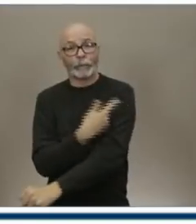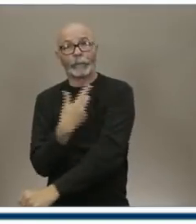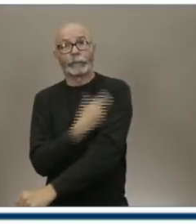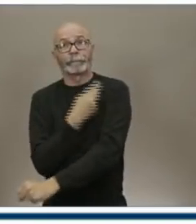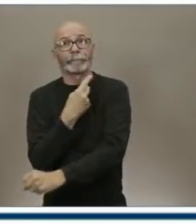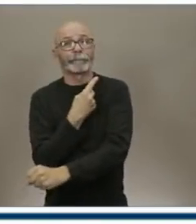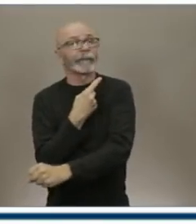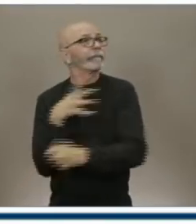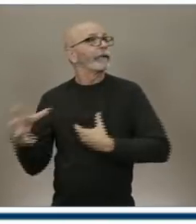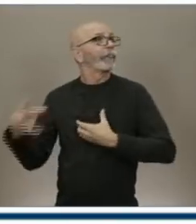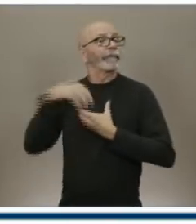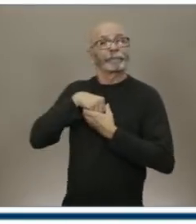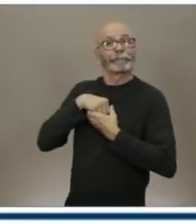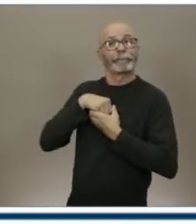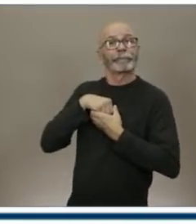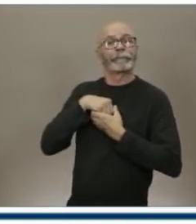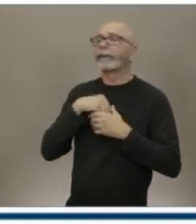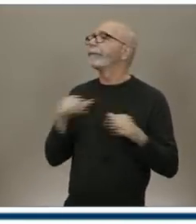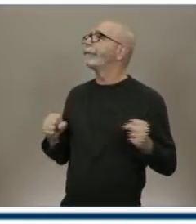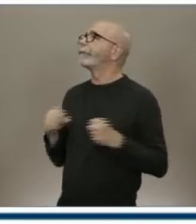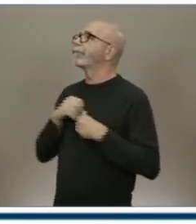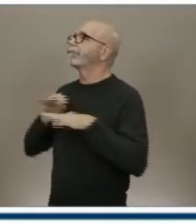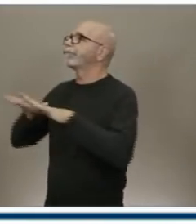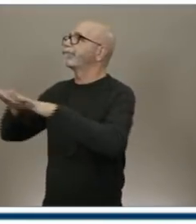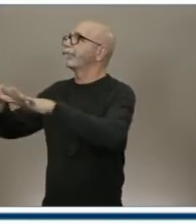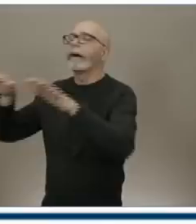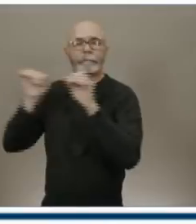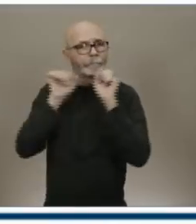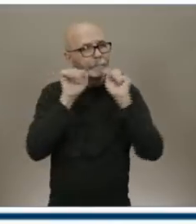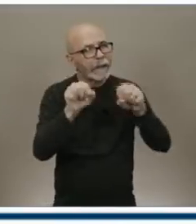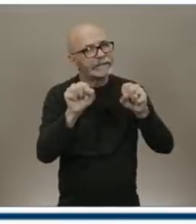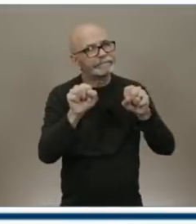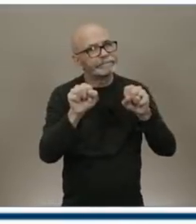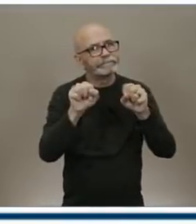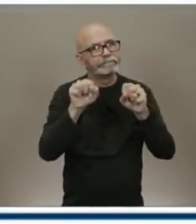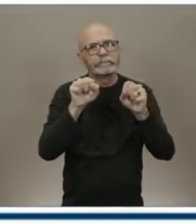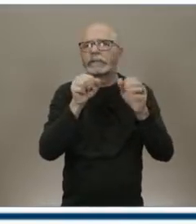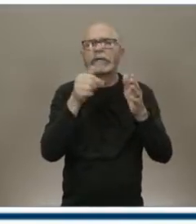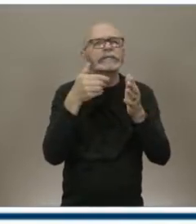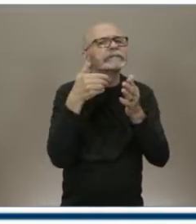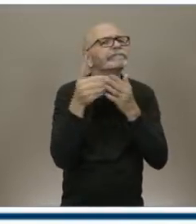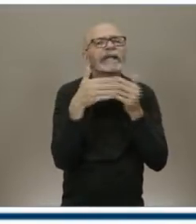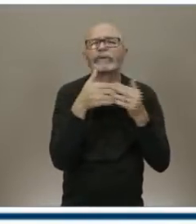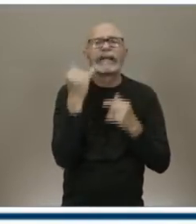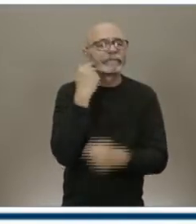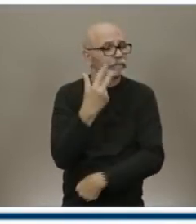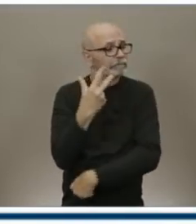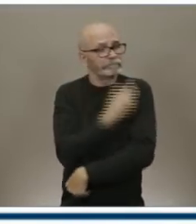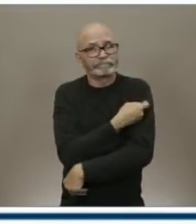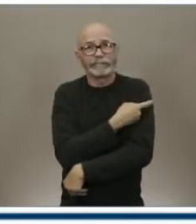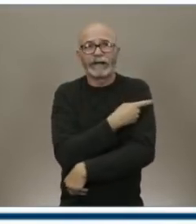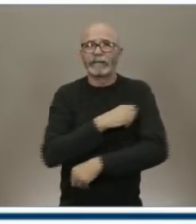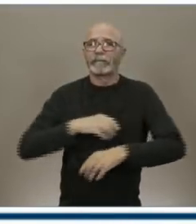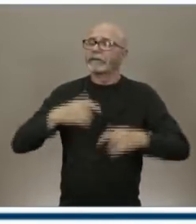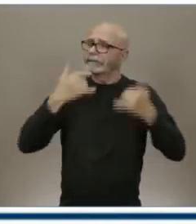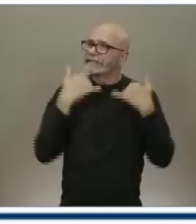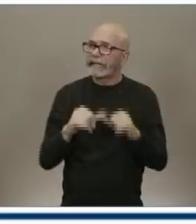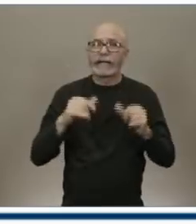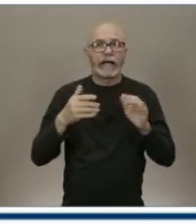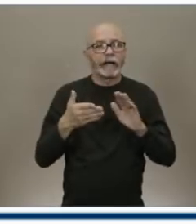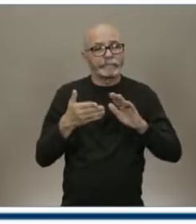continue, even if they're vaccinated, in the short to medium term, to act and follow all the COVID